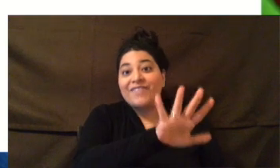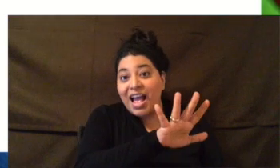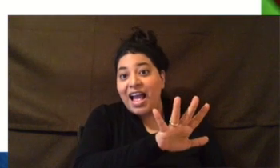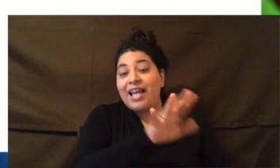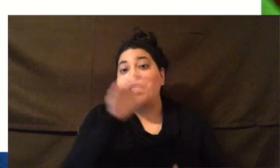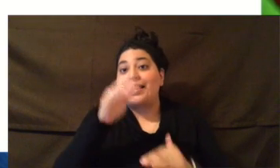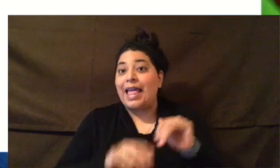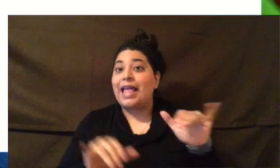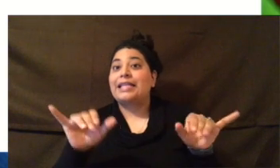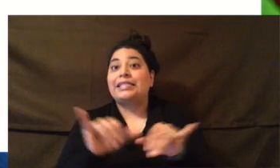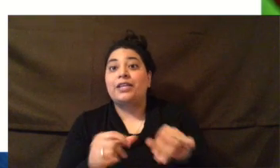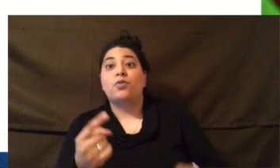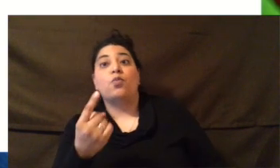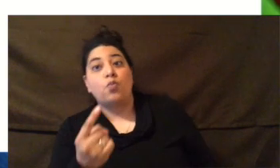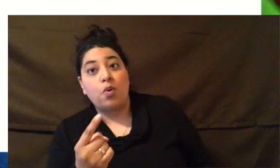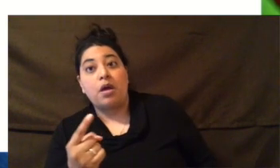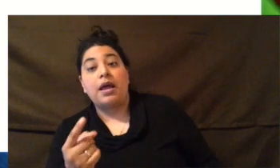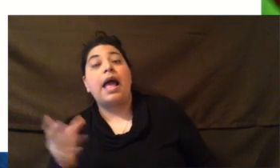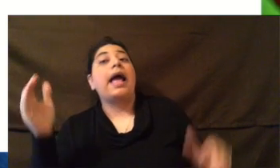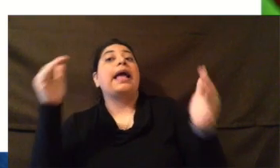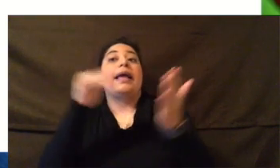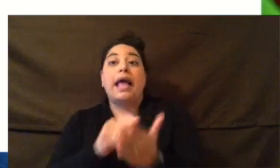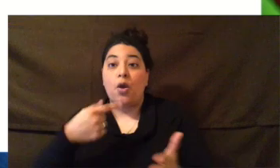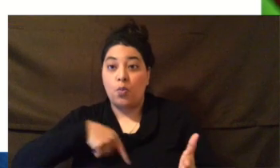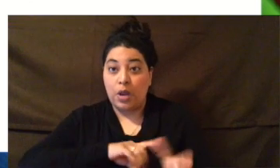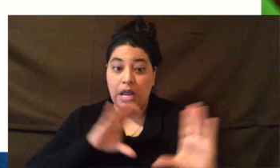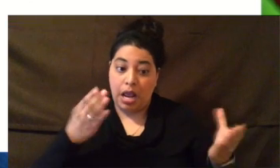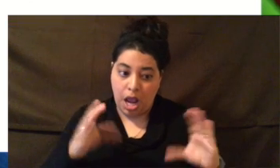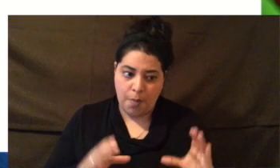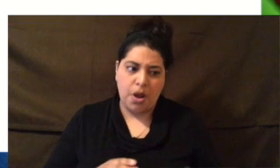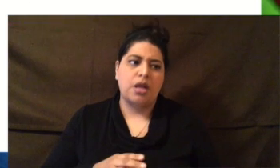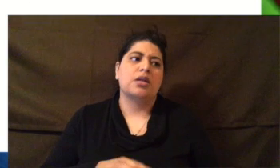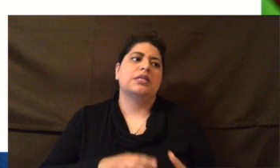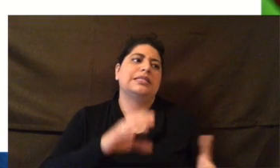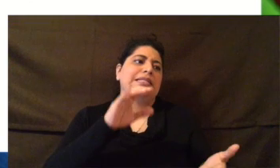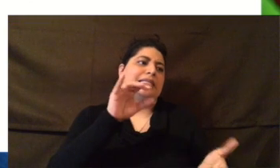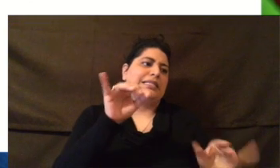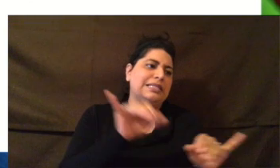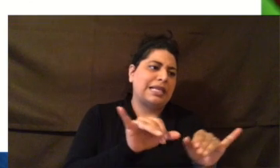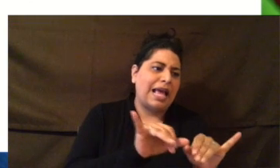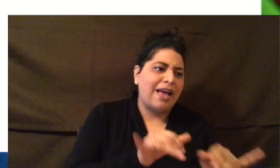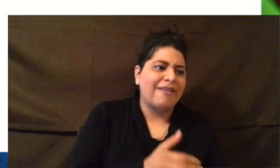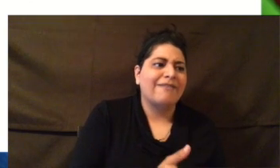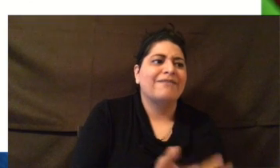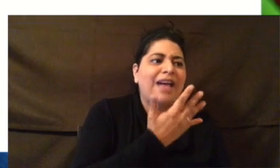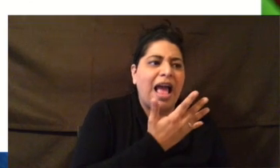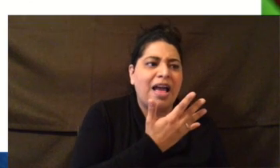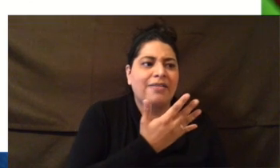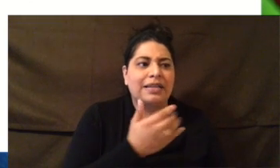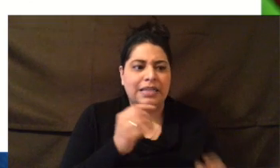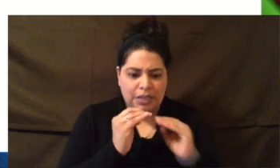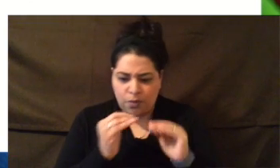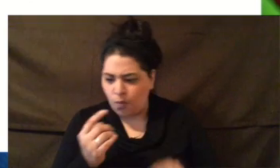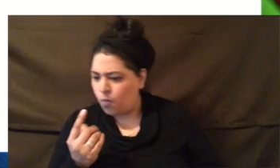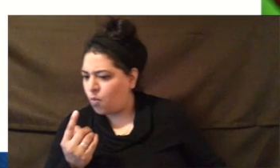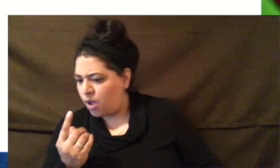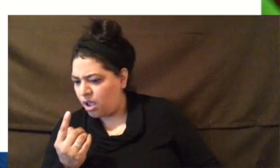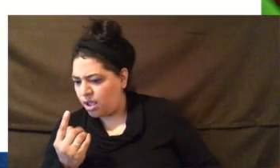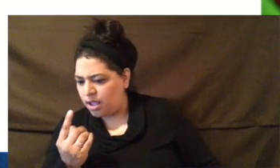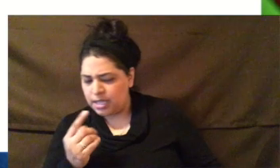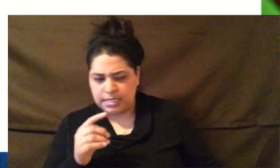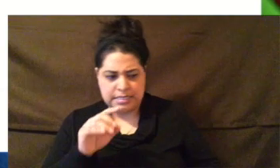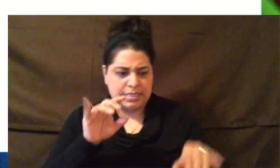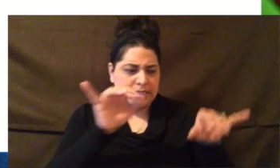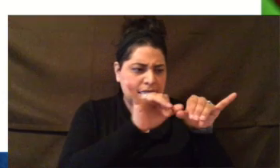we're doing a little bit of comparing again. So size 5 shoes, there's only 1. Size